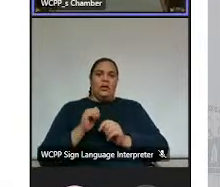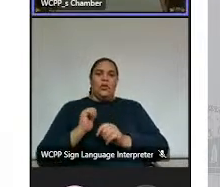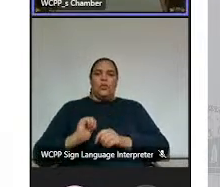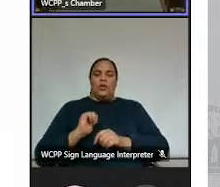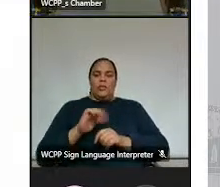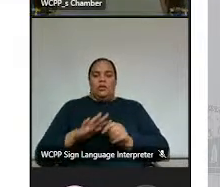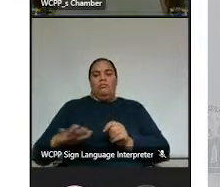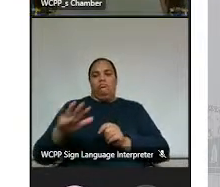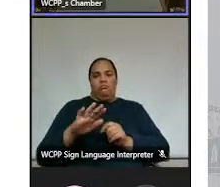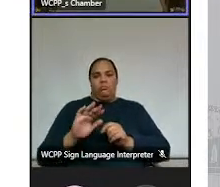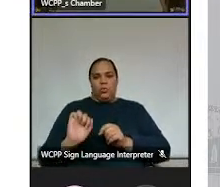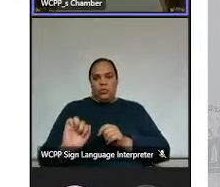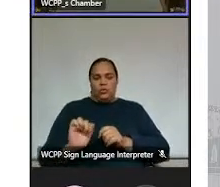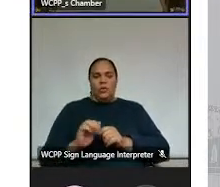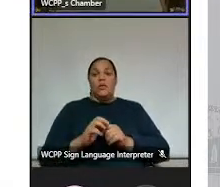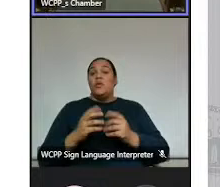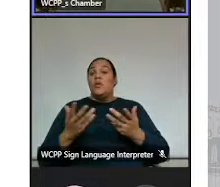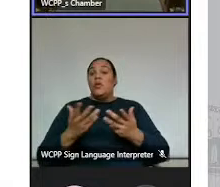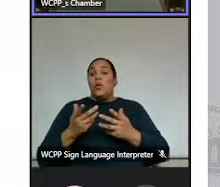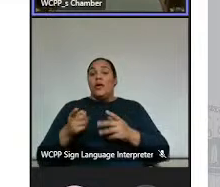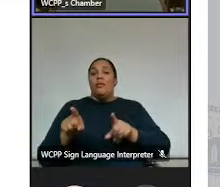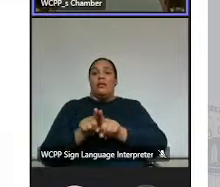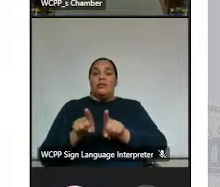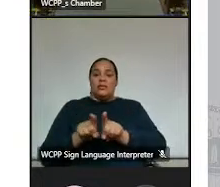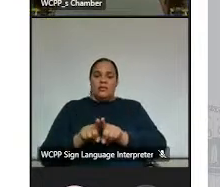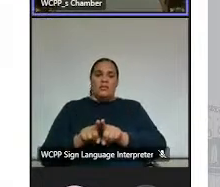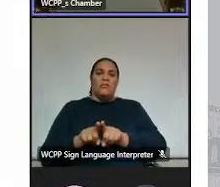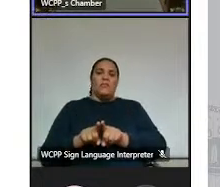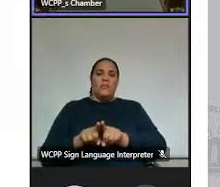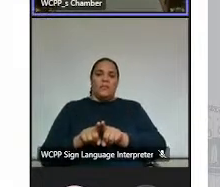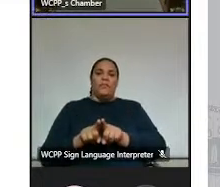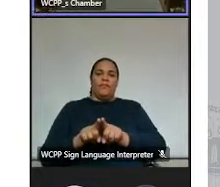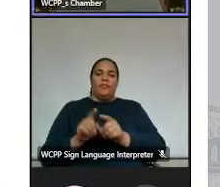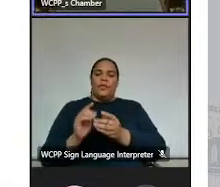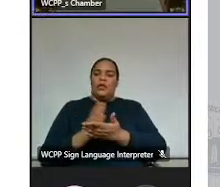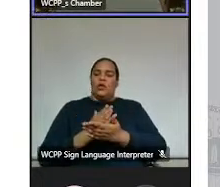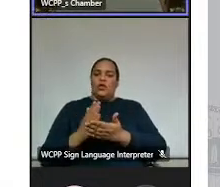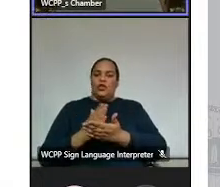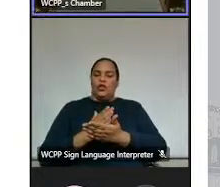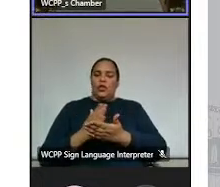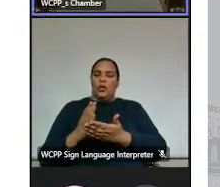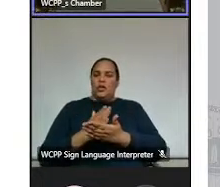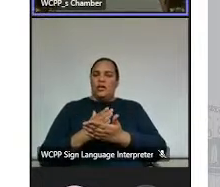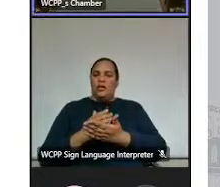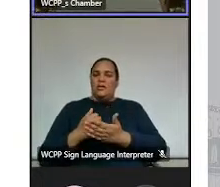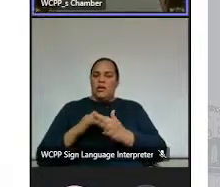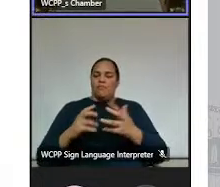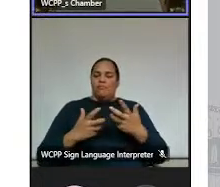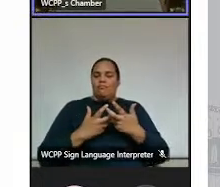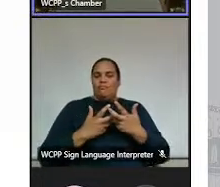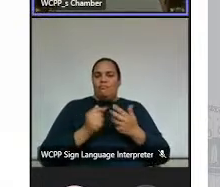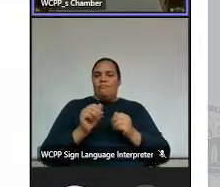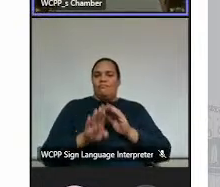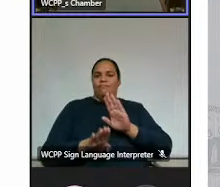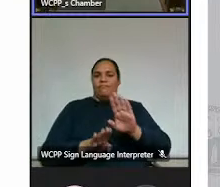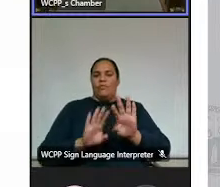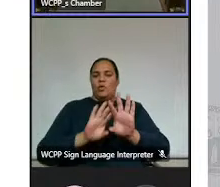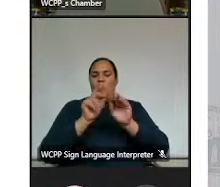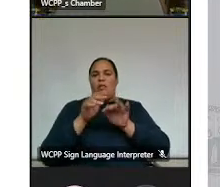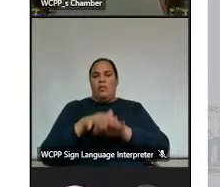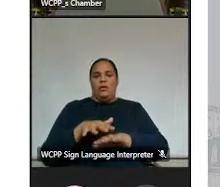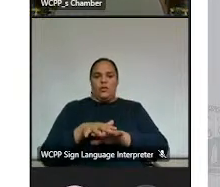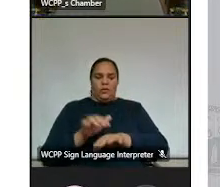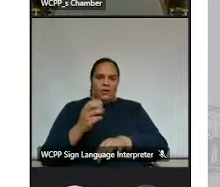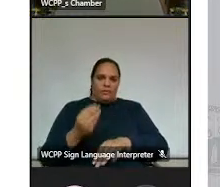area, which also shares a very small footprint of the entire network.